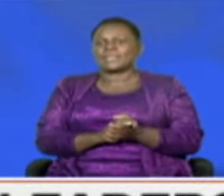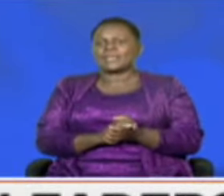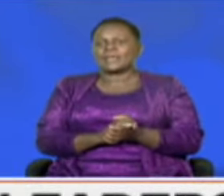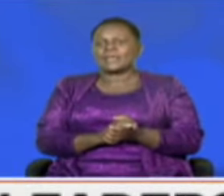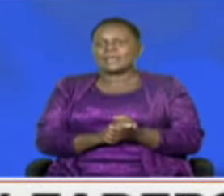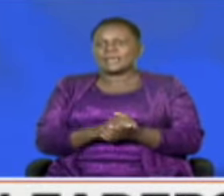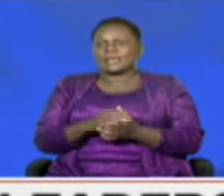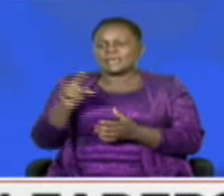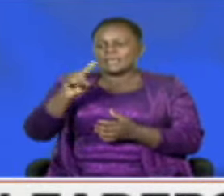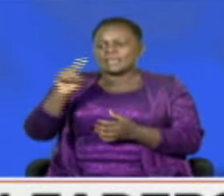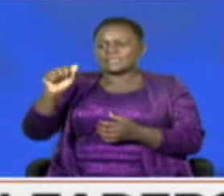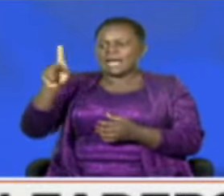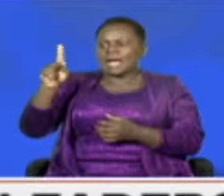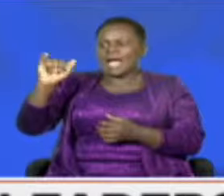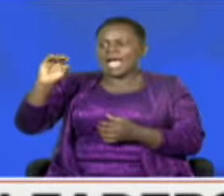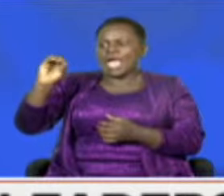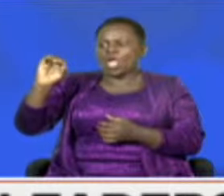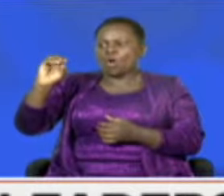kuitwa Zakayo peke yake.